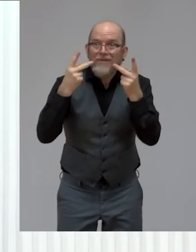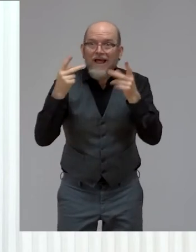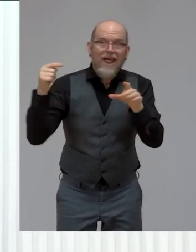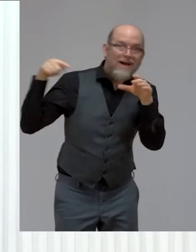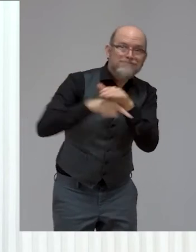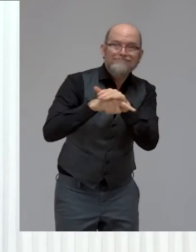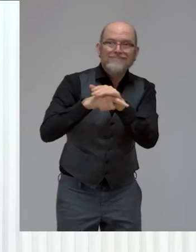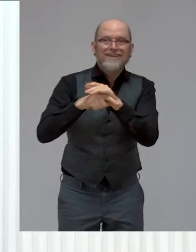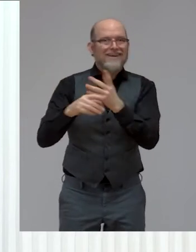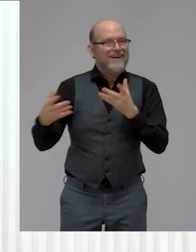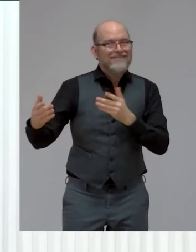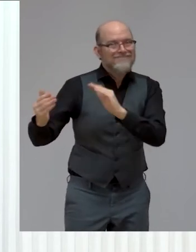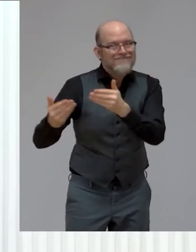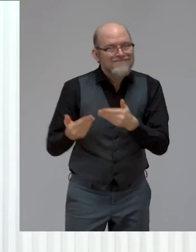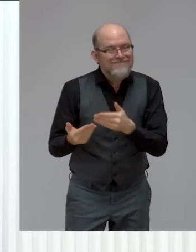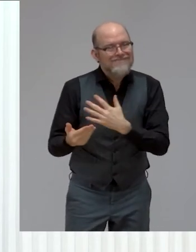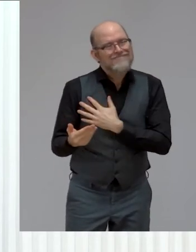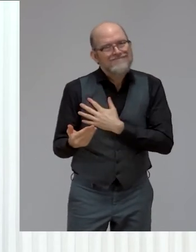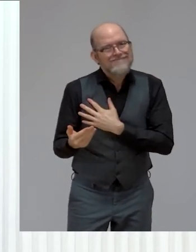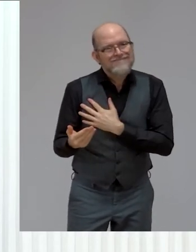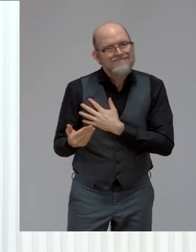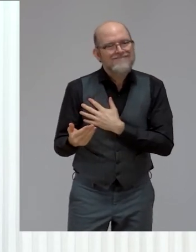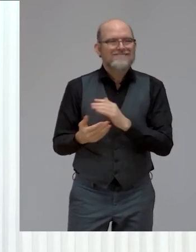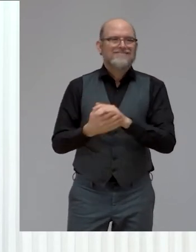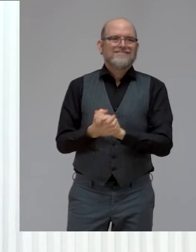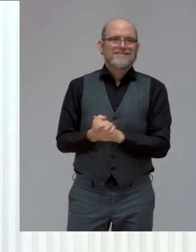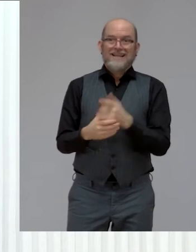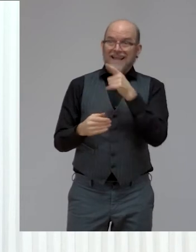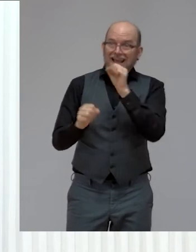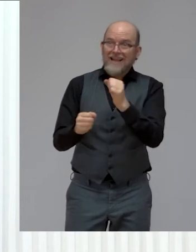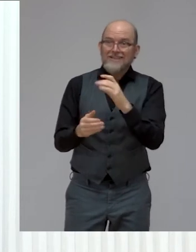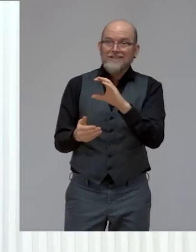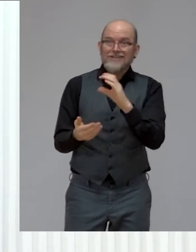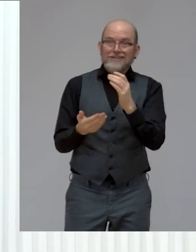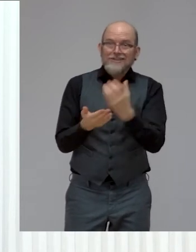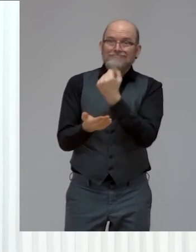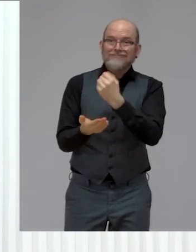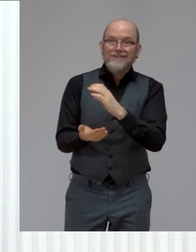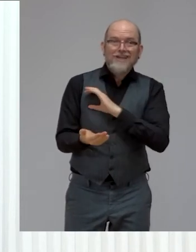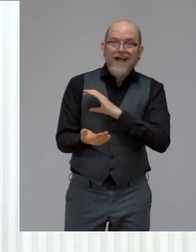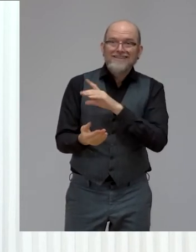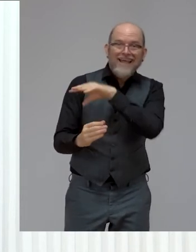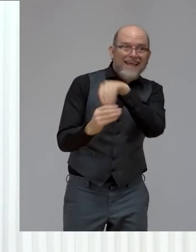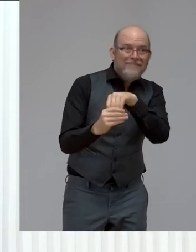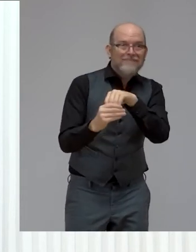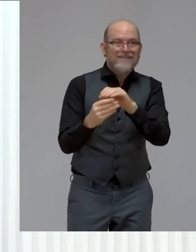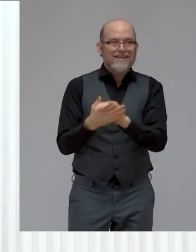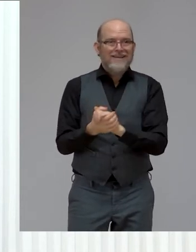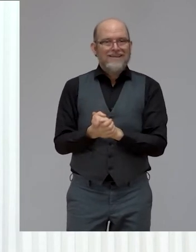find ourselves. To you, I wish a very special welcome in our